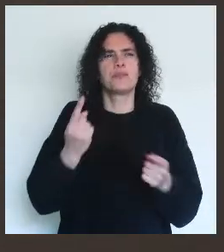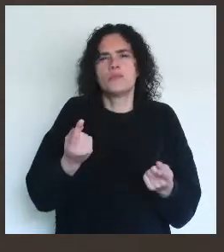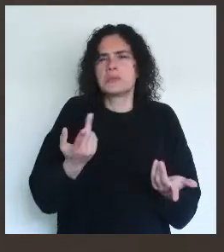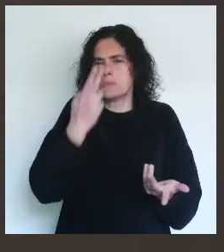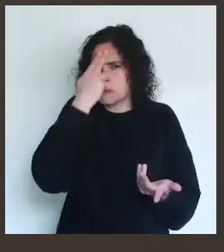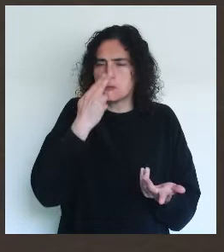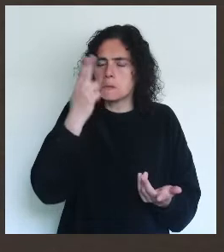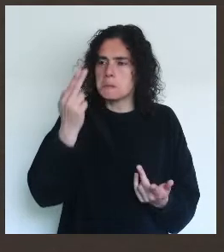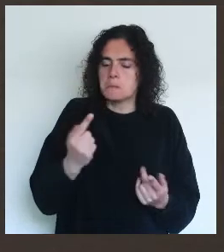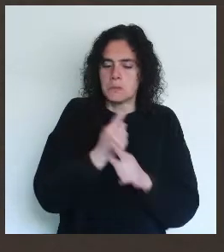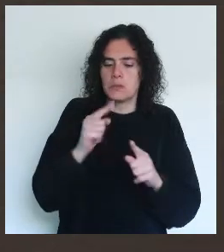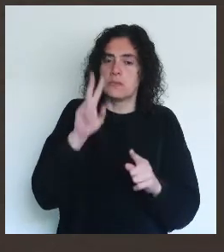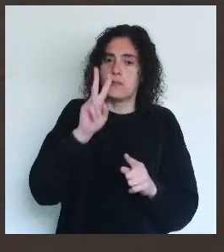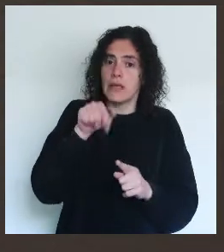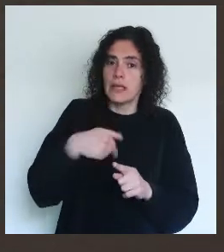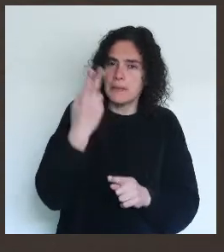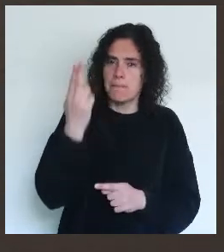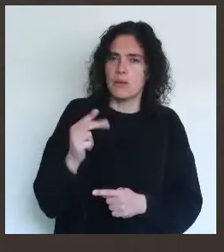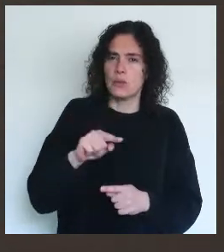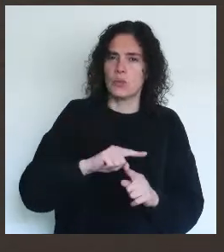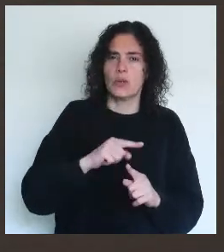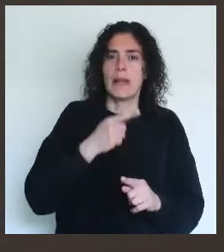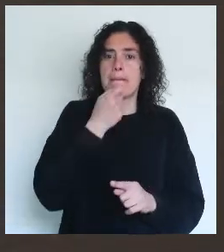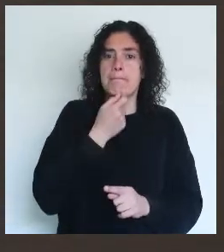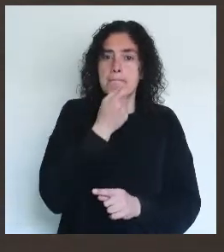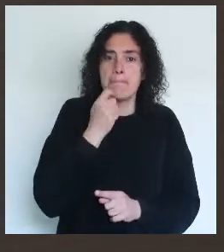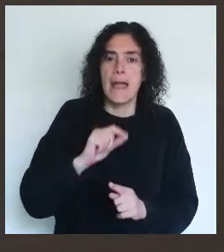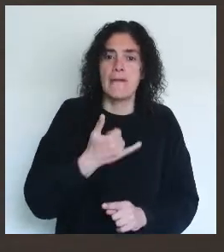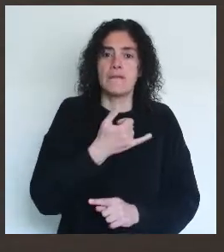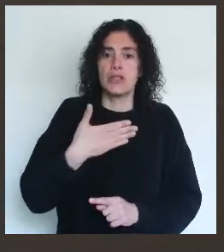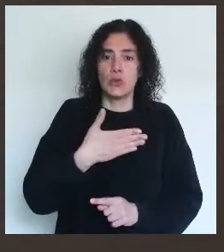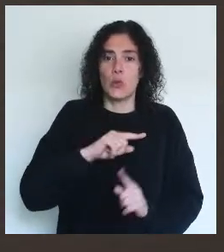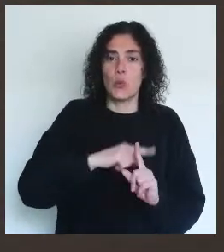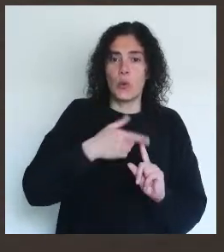history painting? Because if you look at this painting, May 21st,